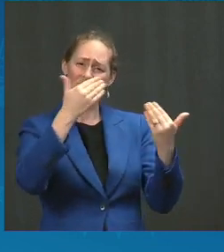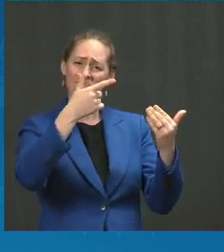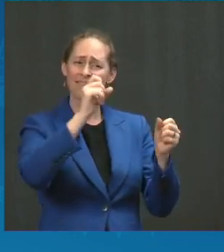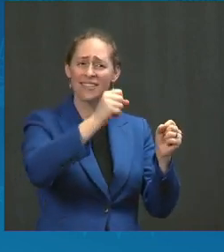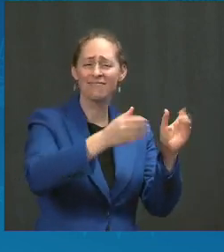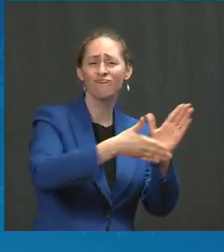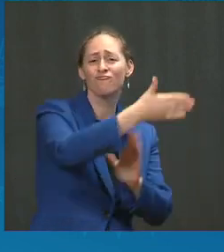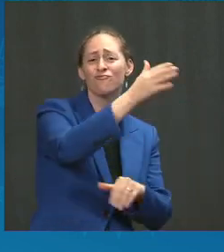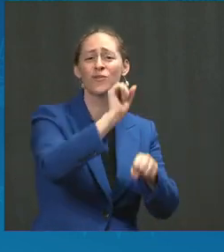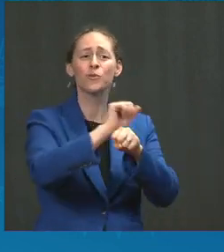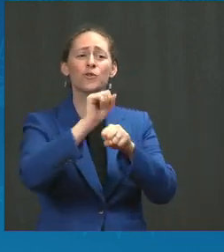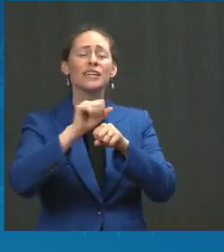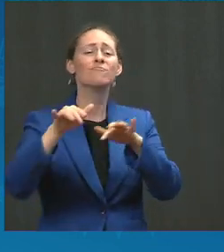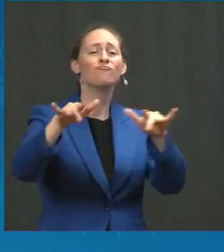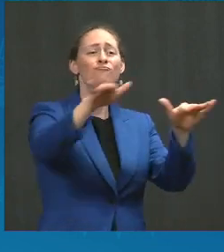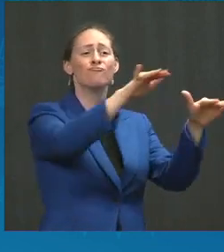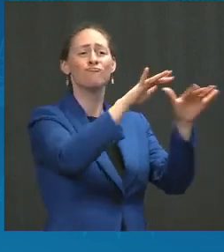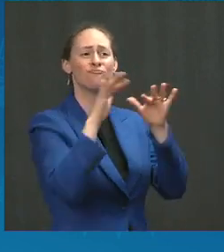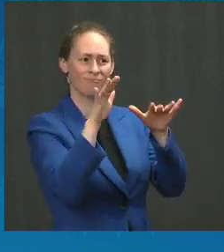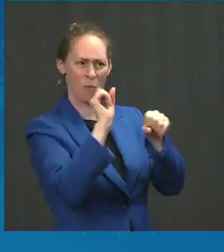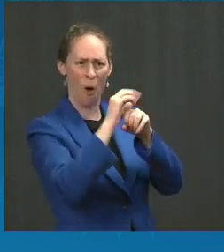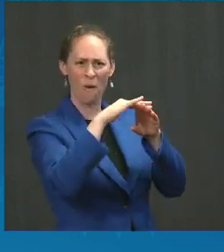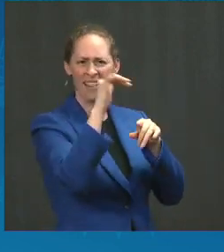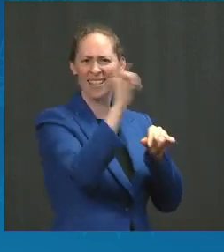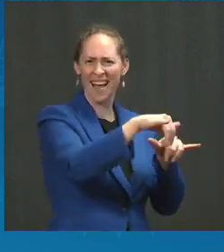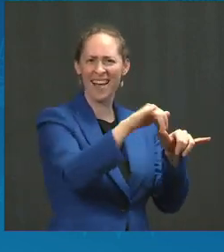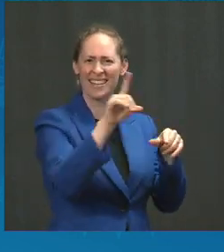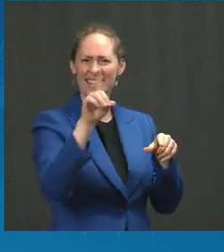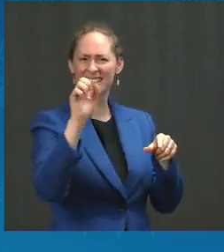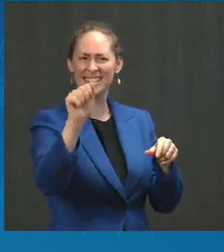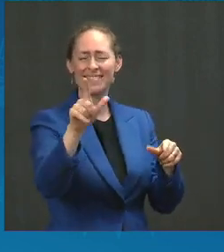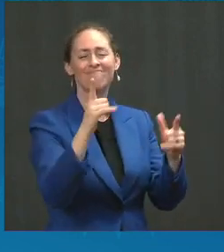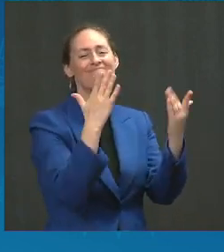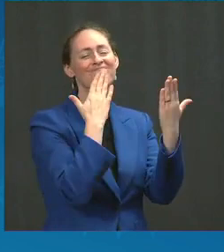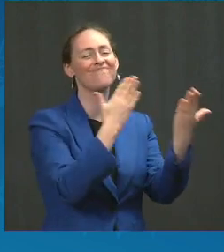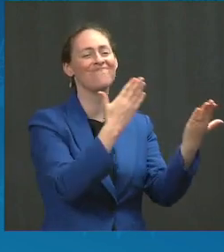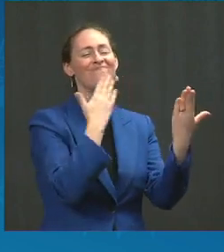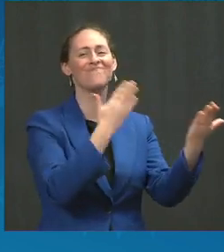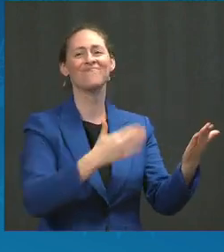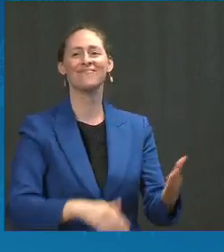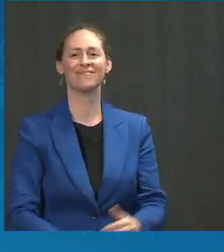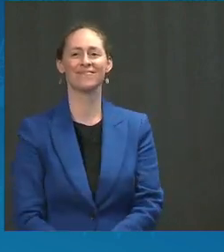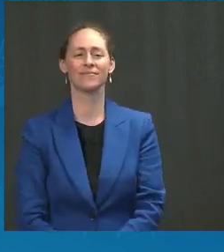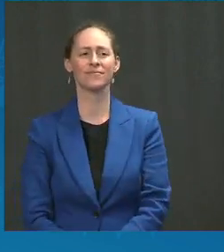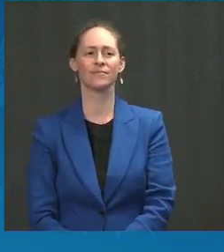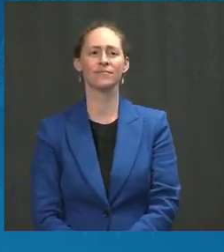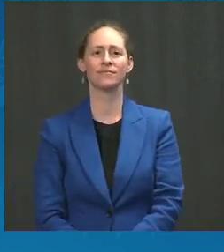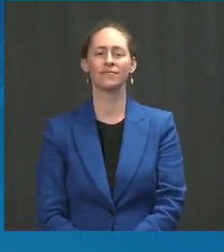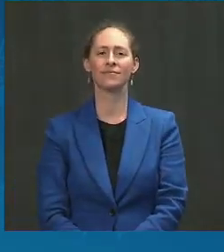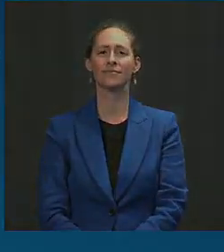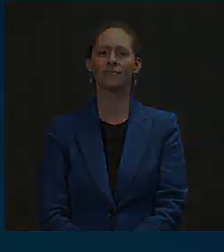us. Thank you so much on behalf of all of this amazing group of small business leaders from across the country. Thank you.